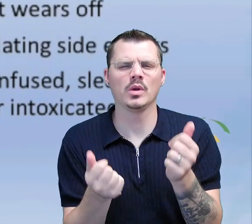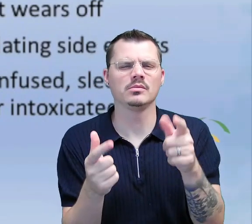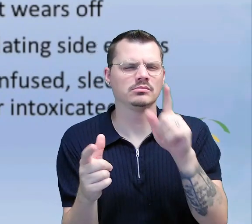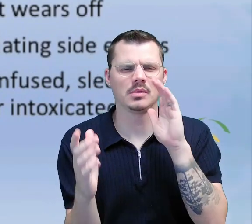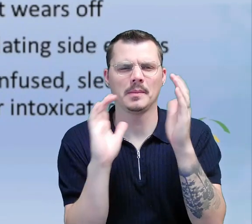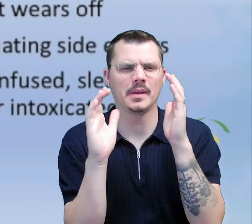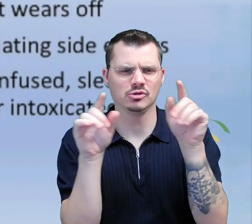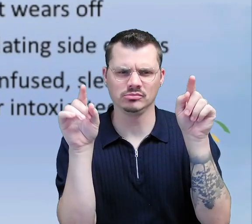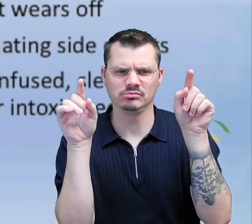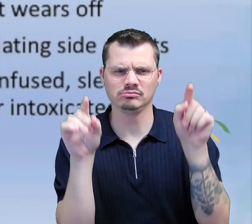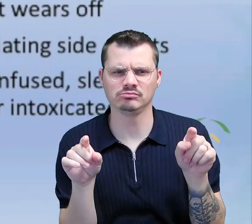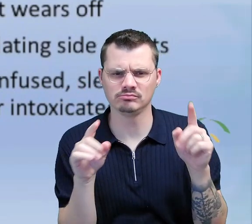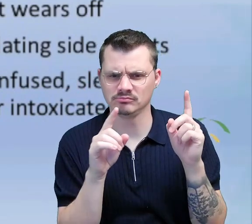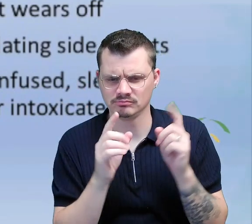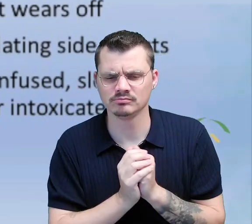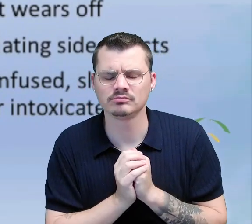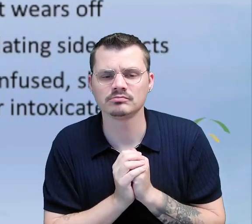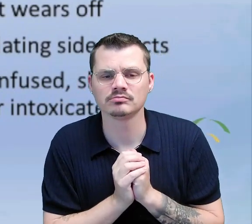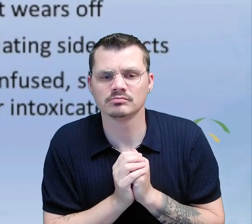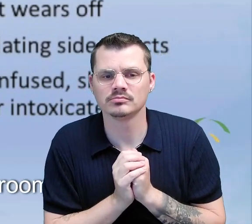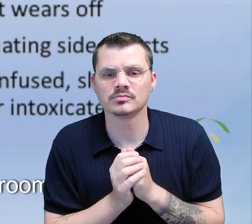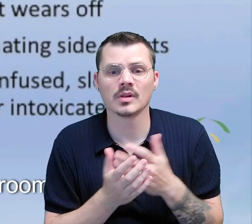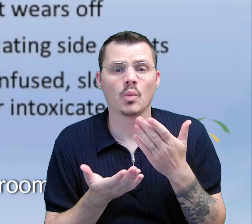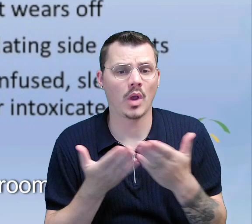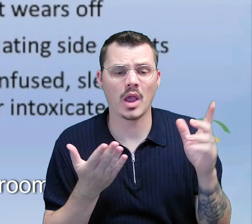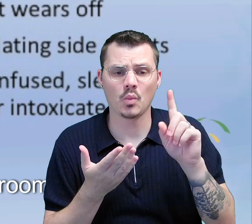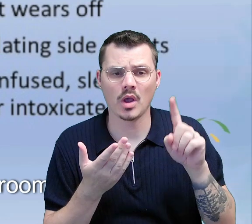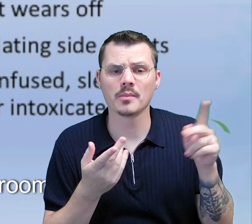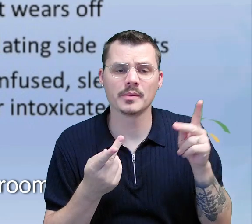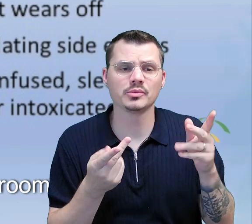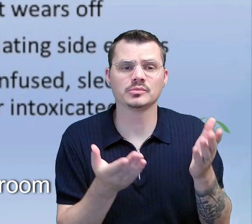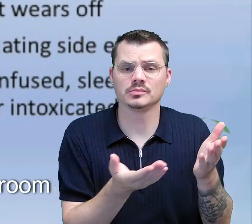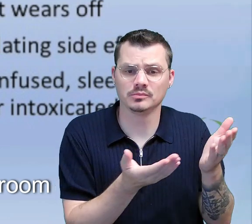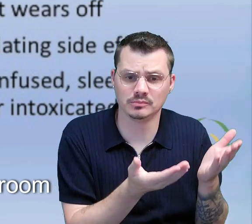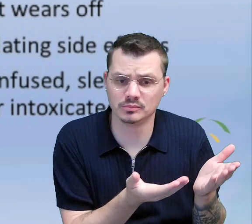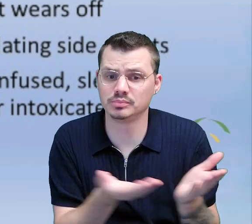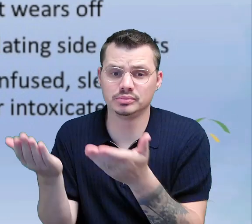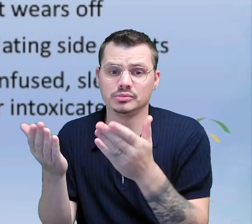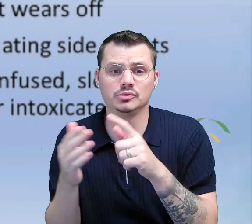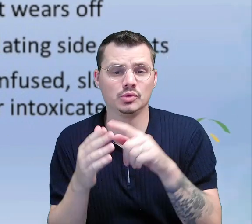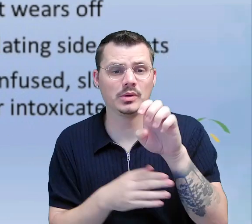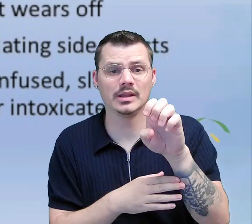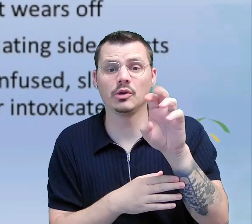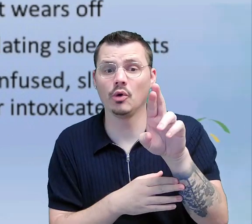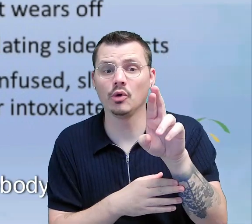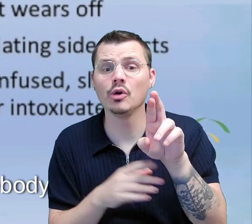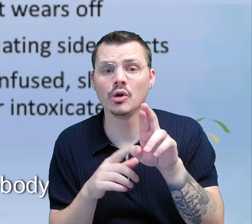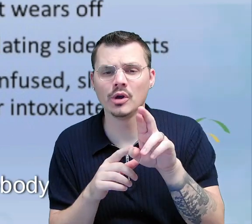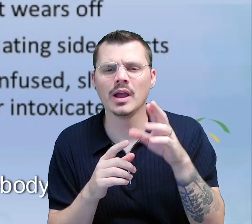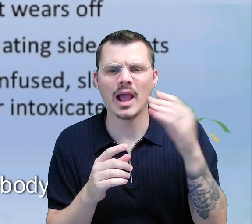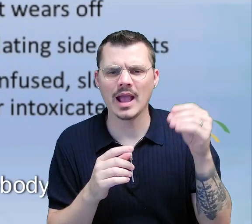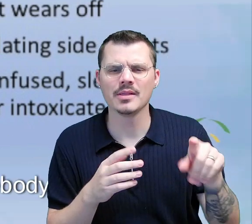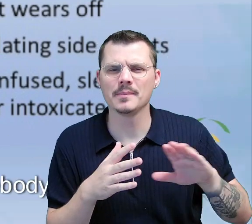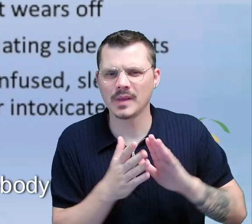quick comparison. The thing where people roll into the emergency room and they